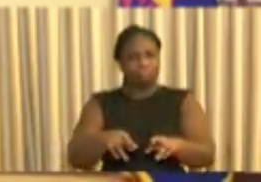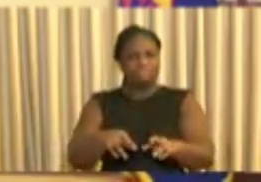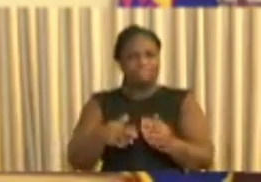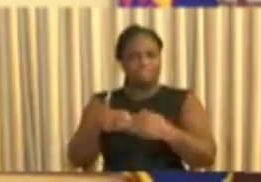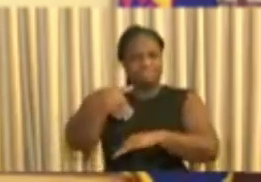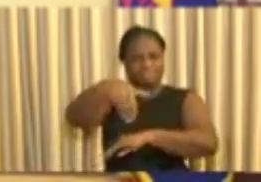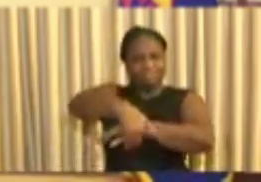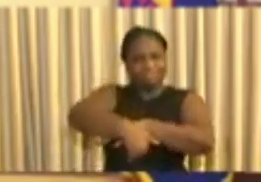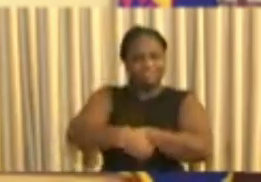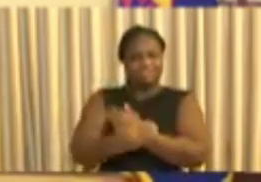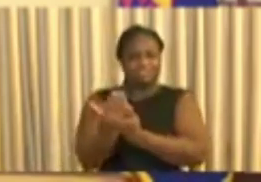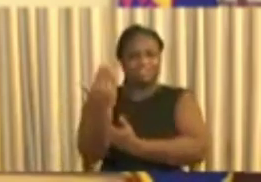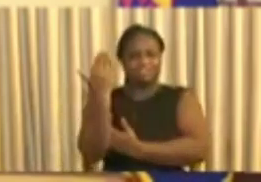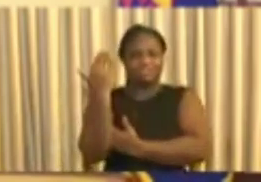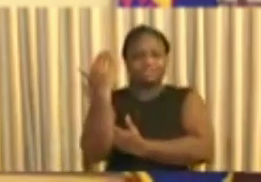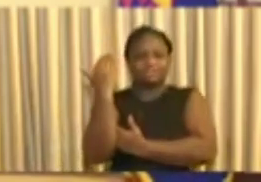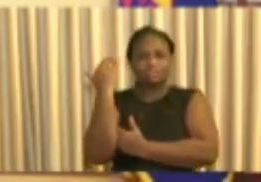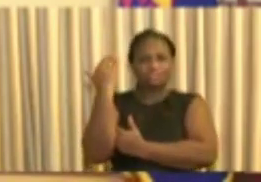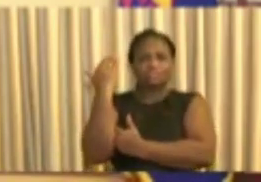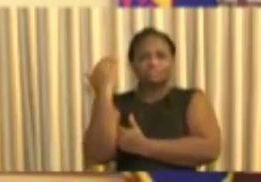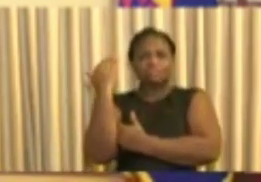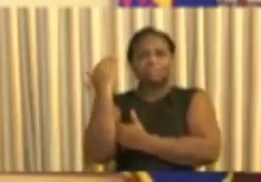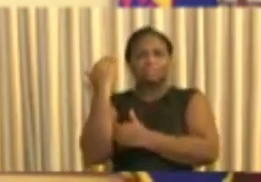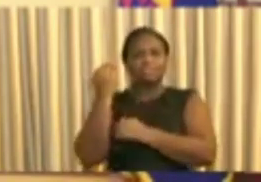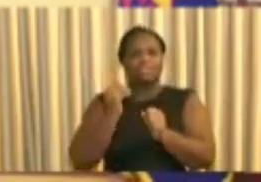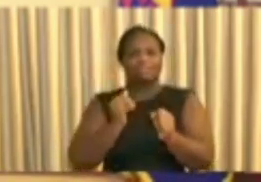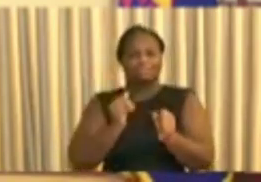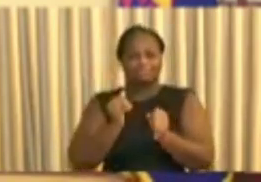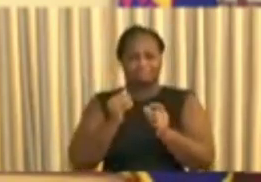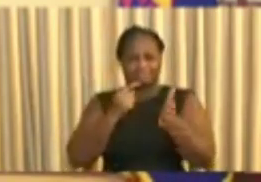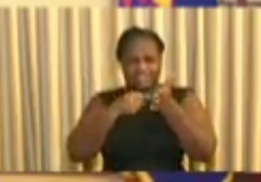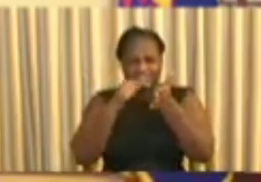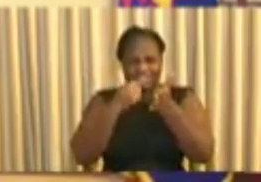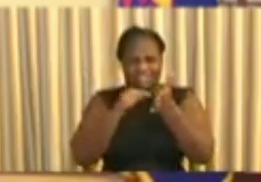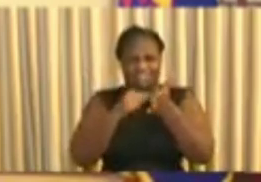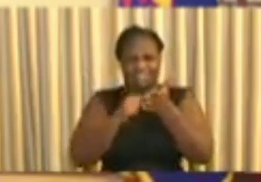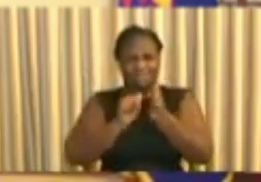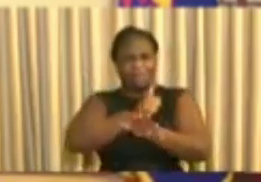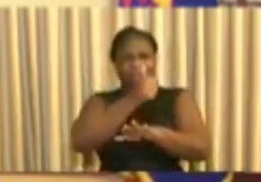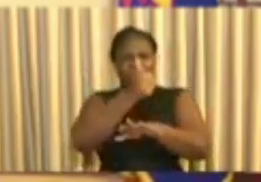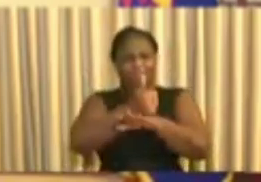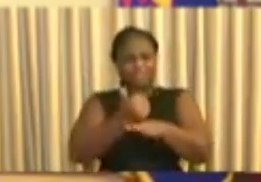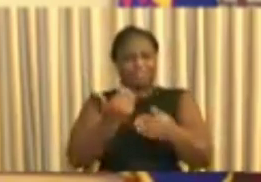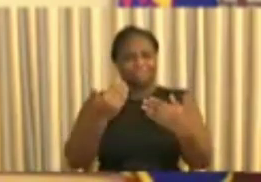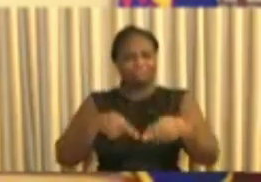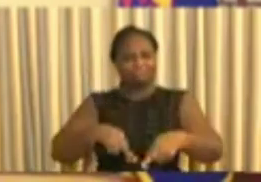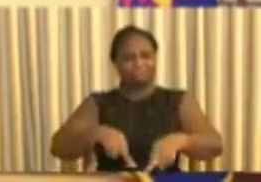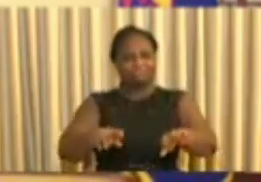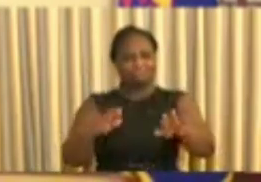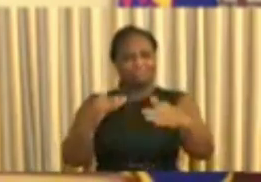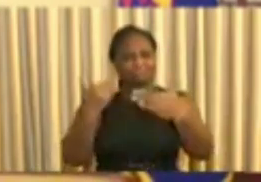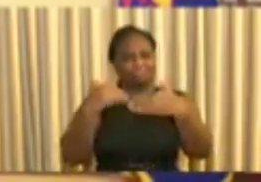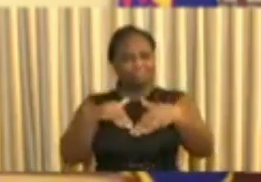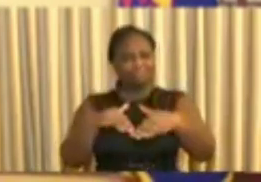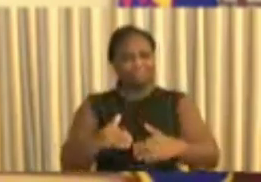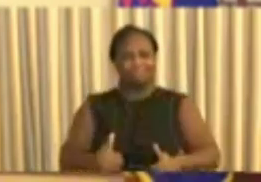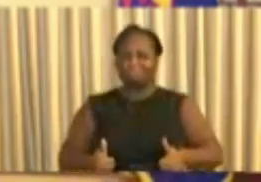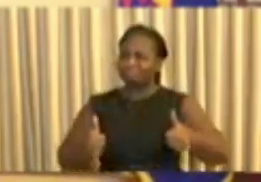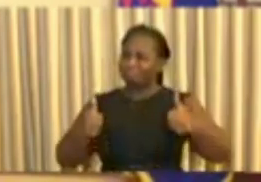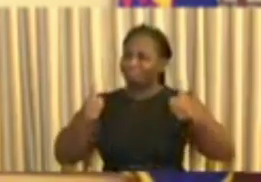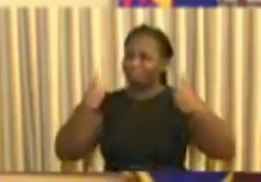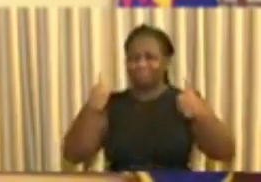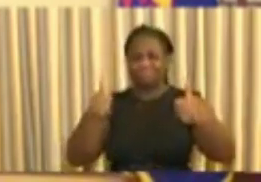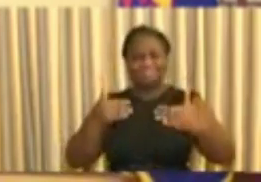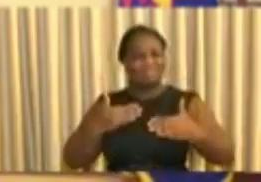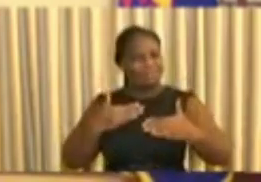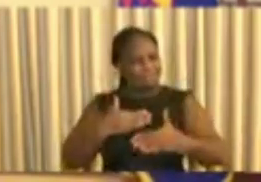night, conducting surveillance, snap checks, and mounting roadblocks, we're deeply in your